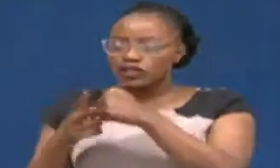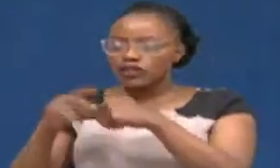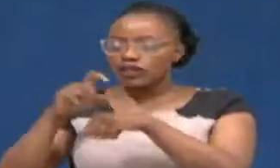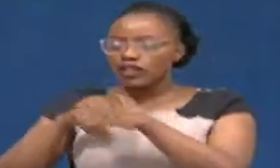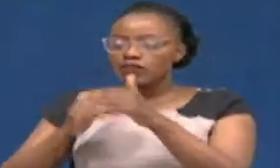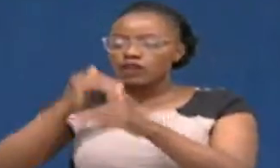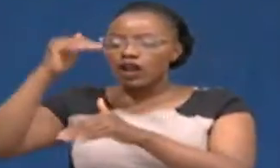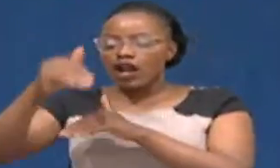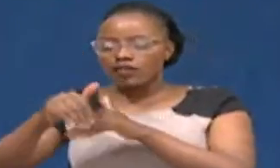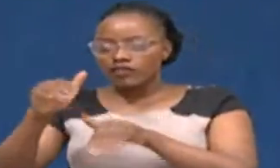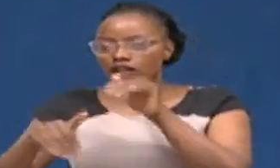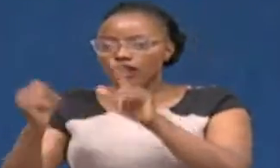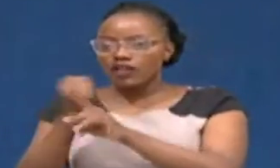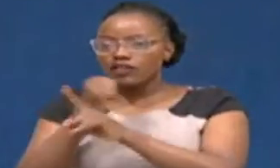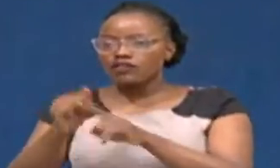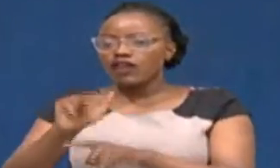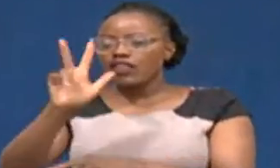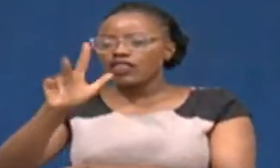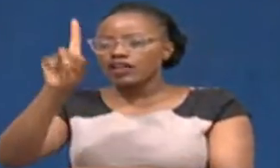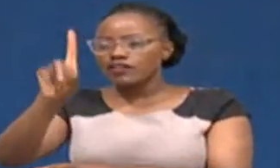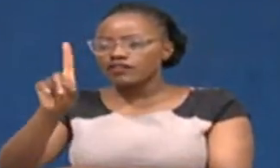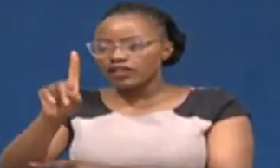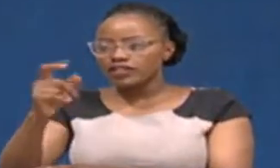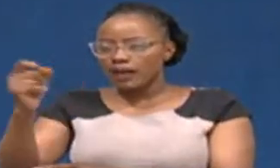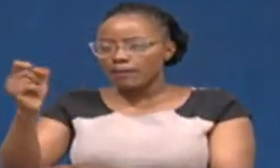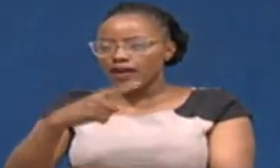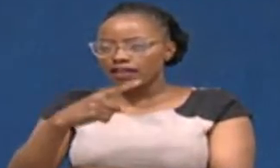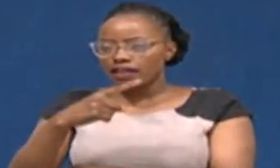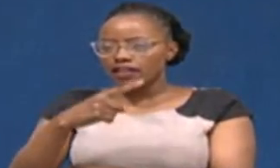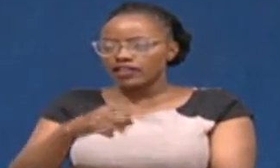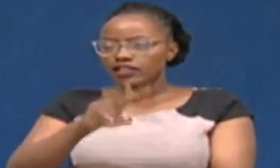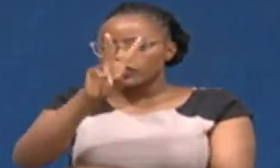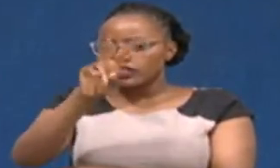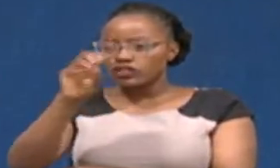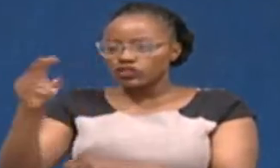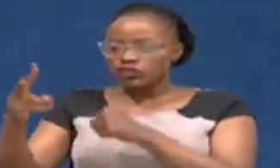the post-election period on 31st of